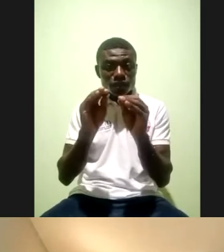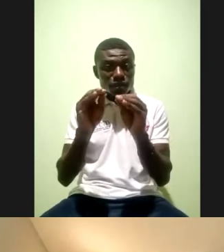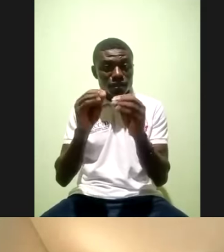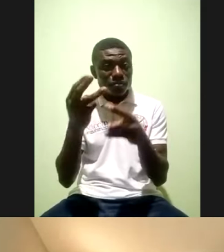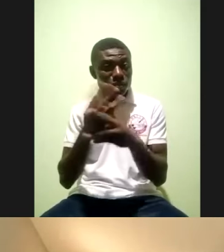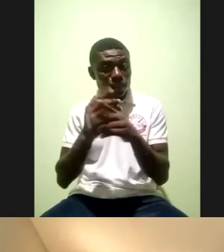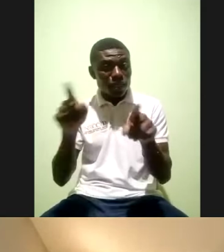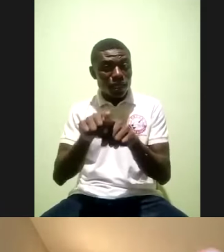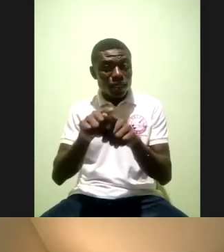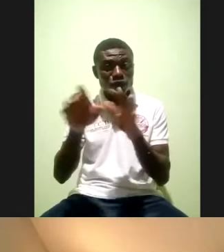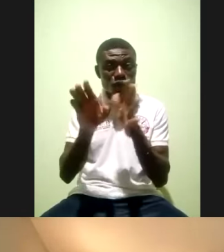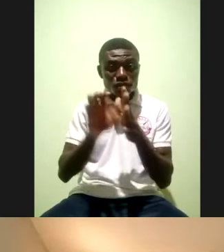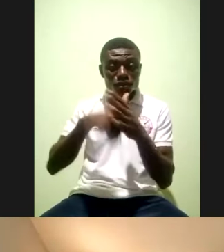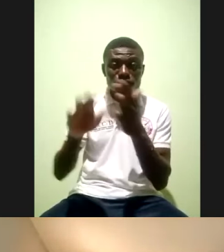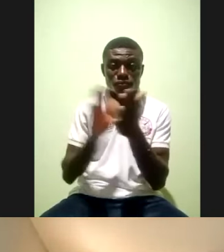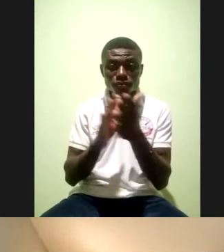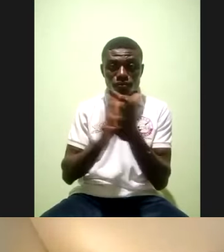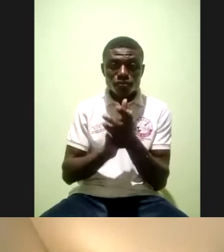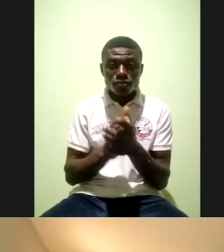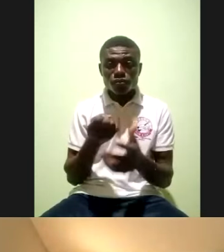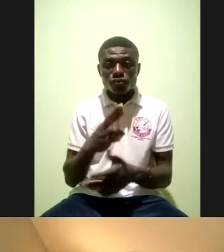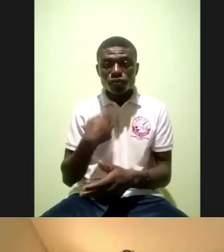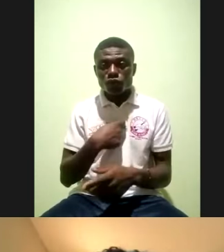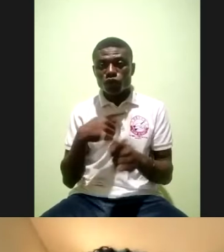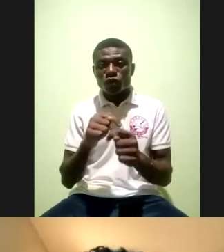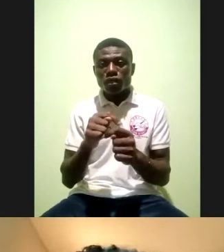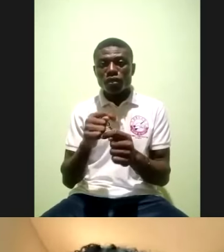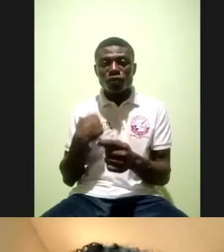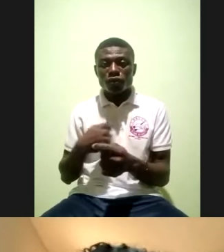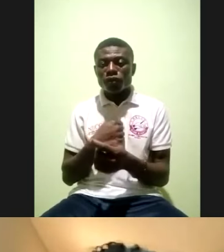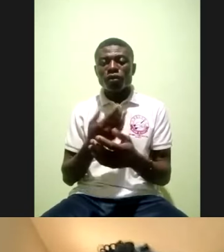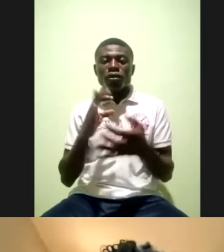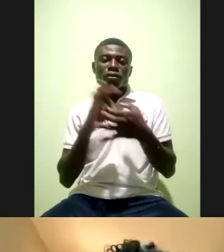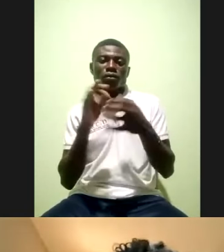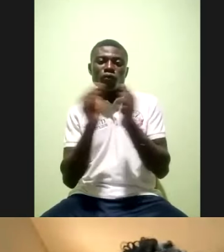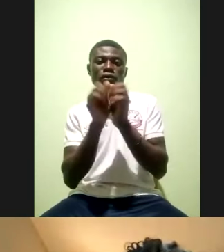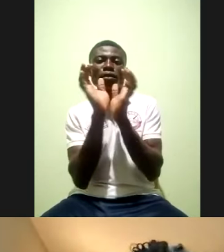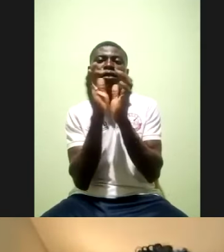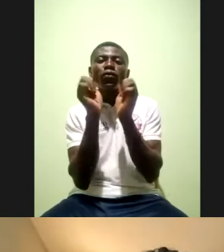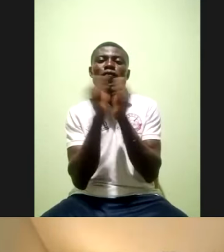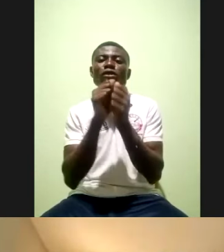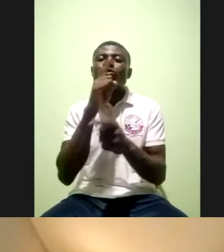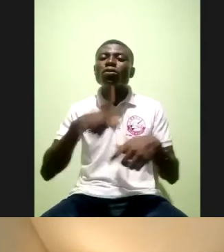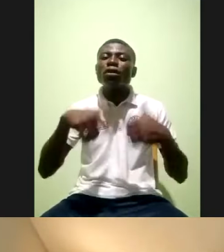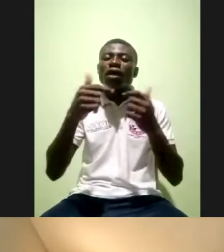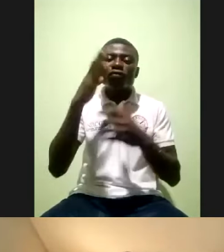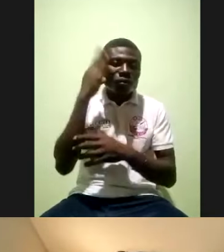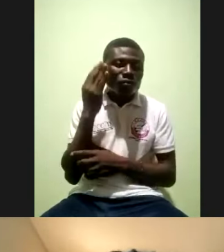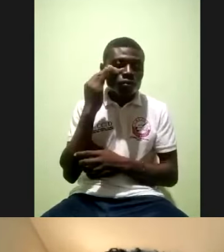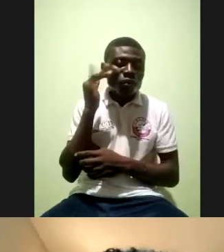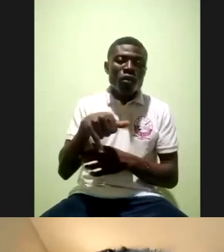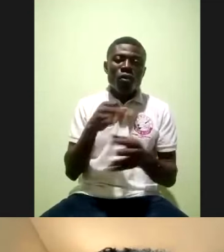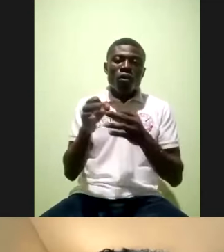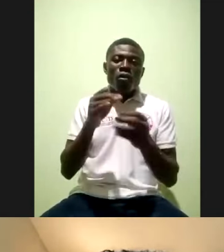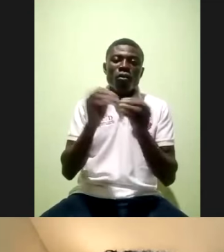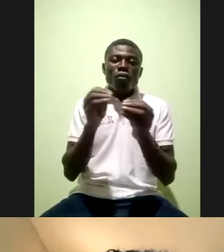subject in school, or are we trying to correlate it with the real life math, real life experiences, it becomes more fun.